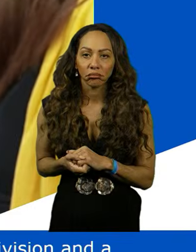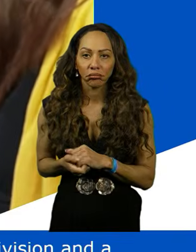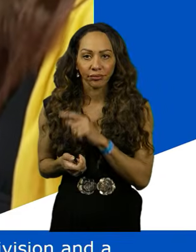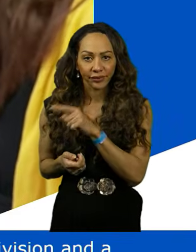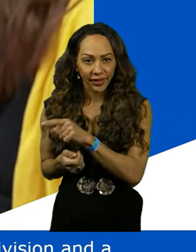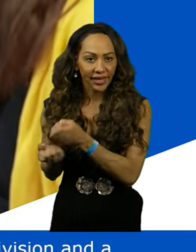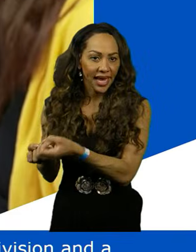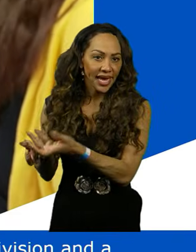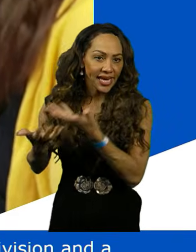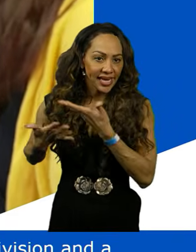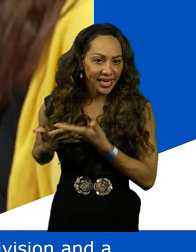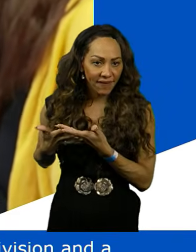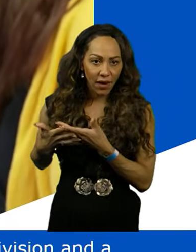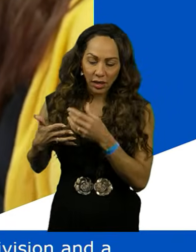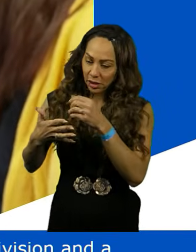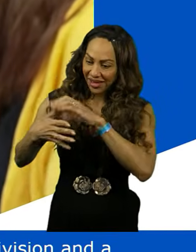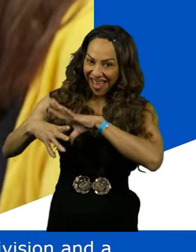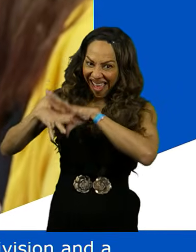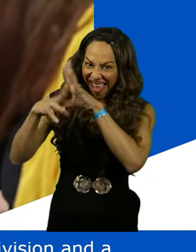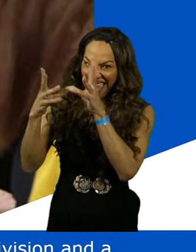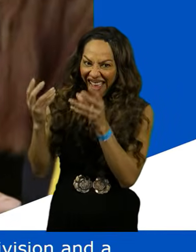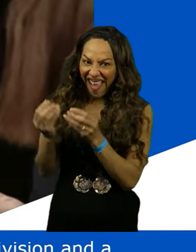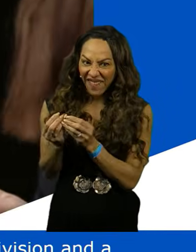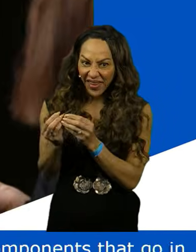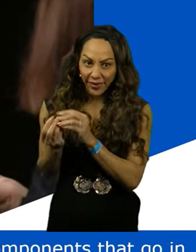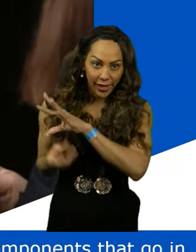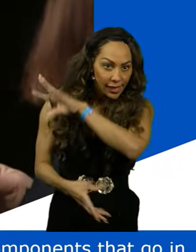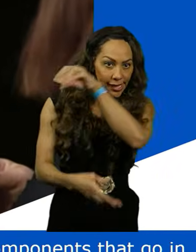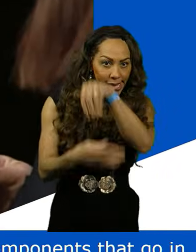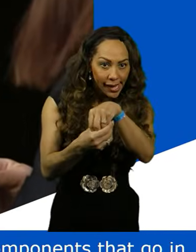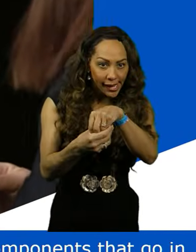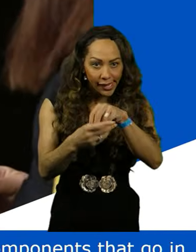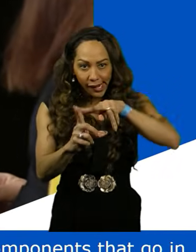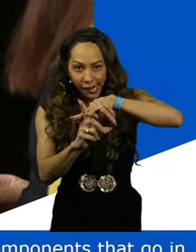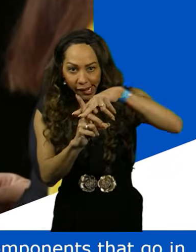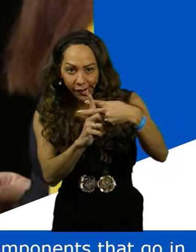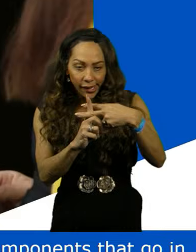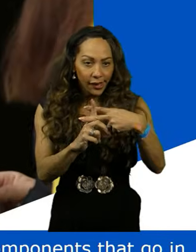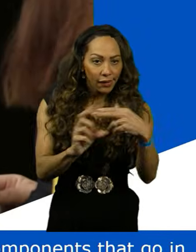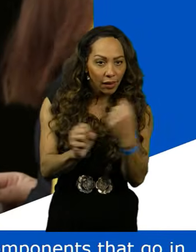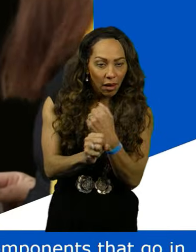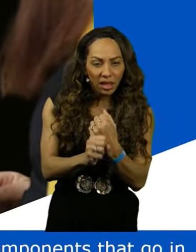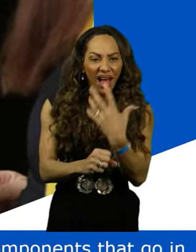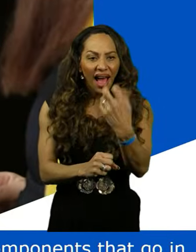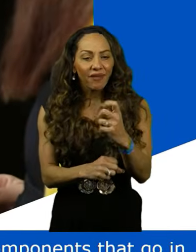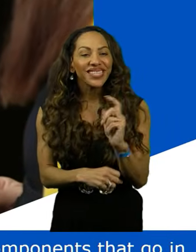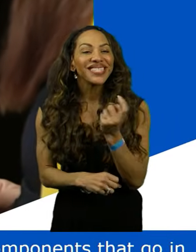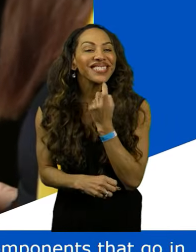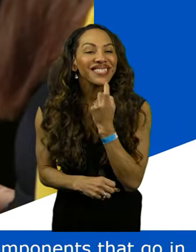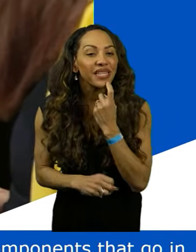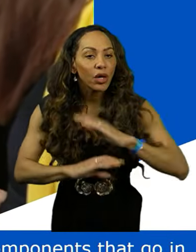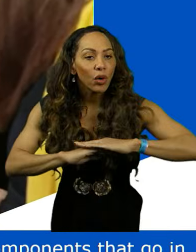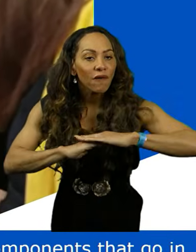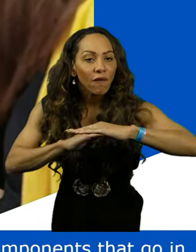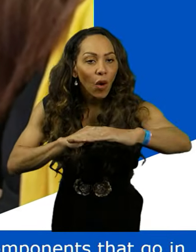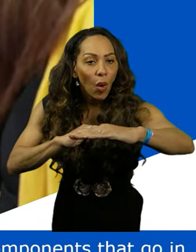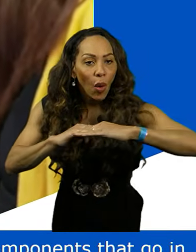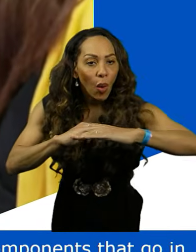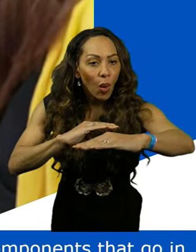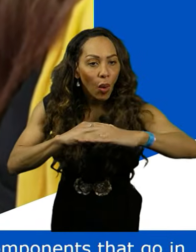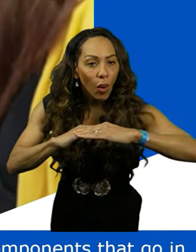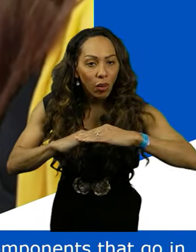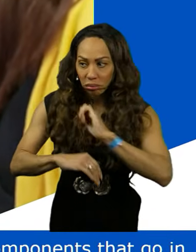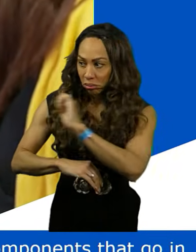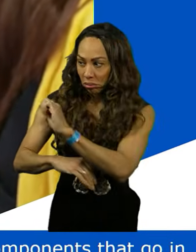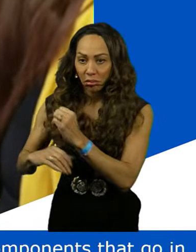components that go into the car. It means that because we put steel floors in and our engineering